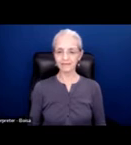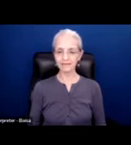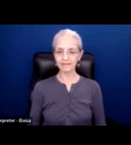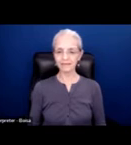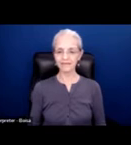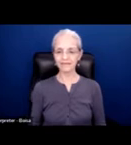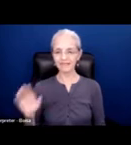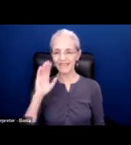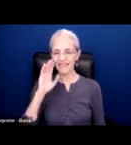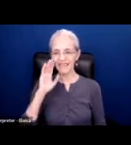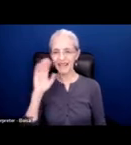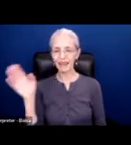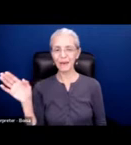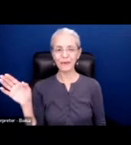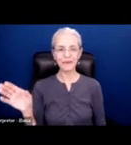Hello.